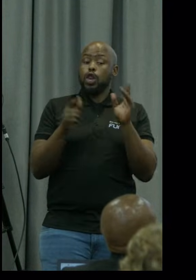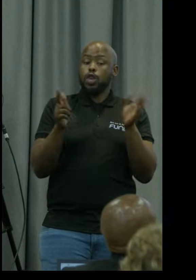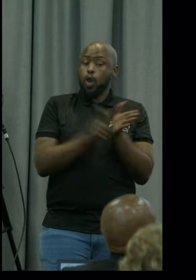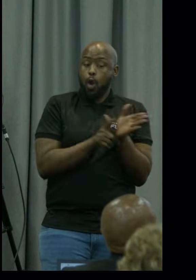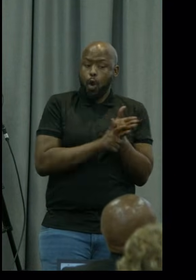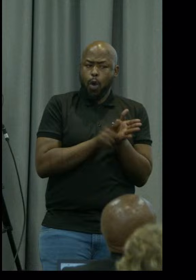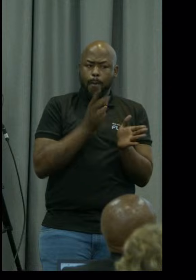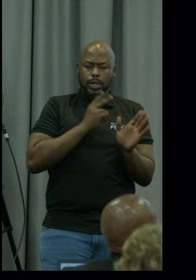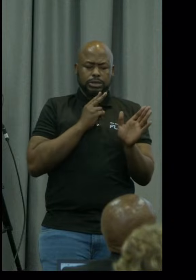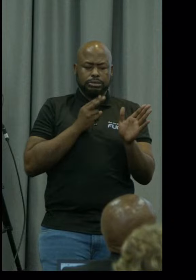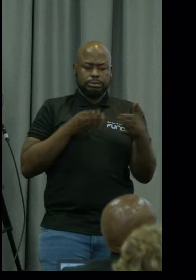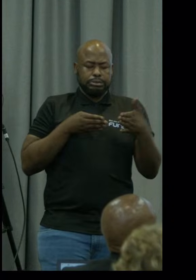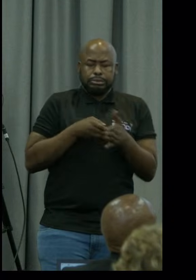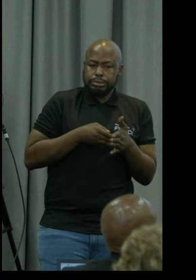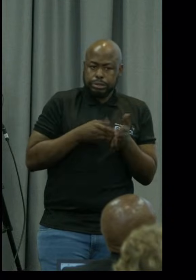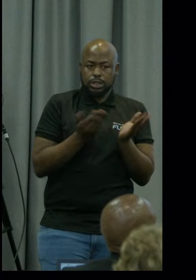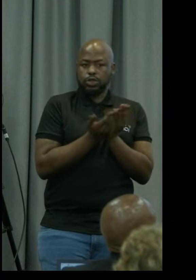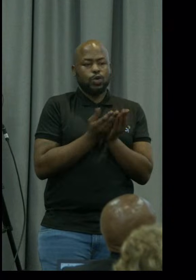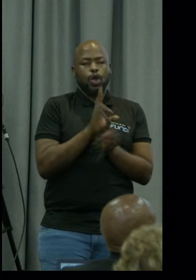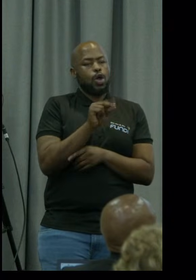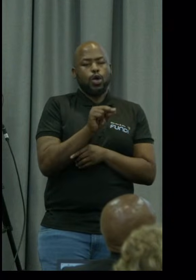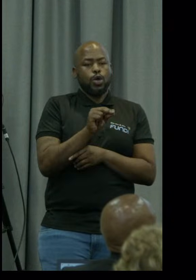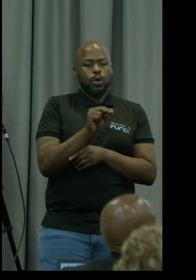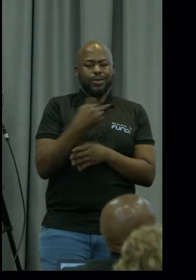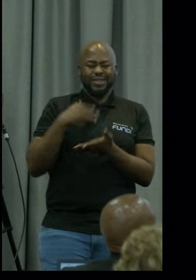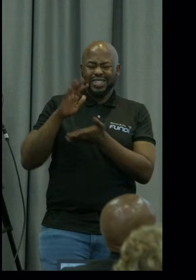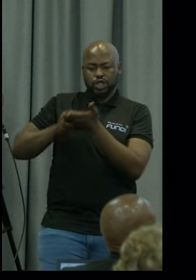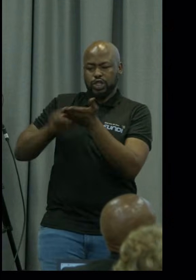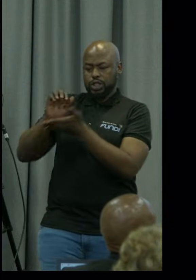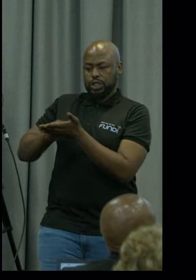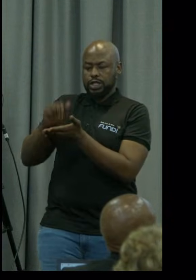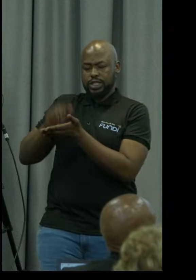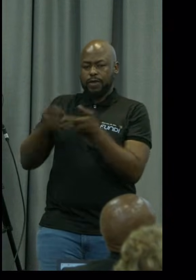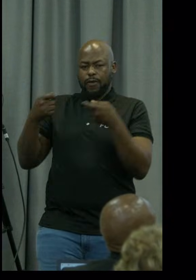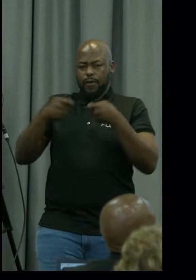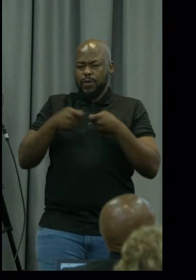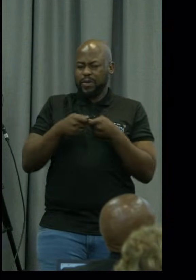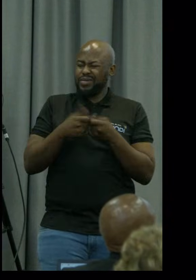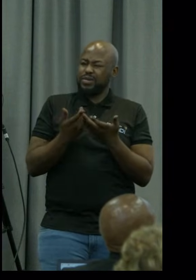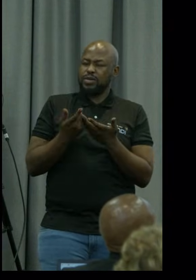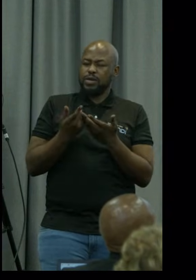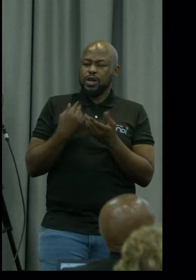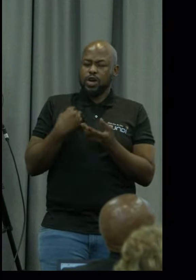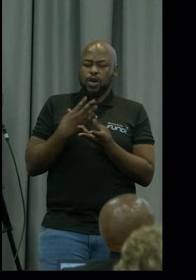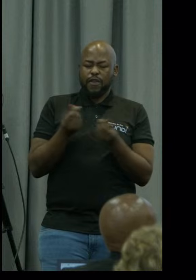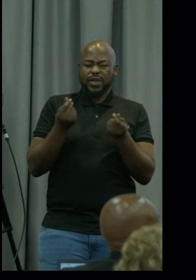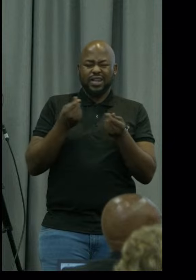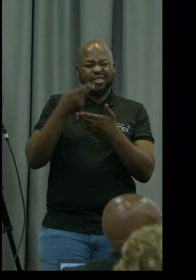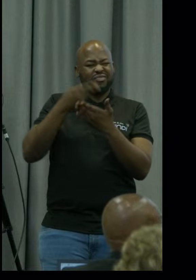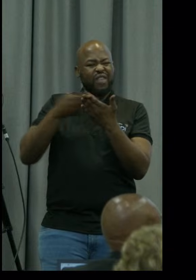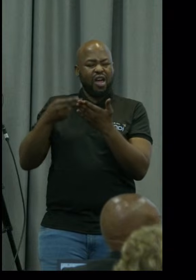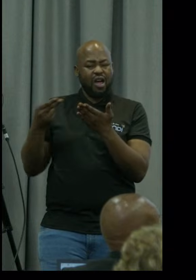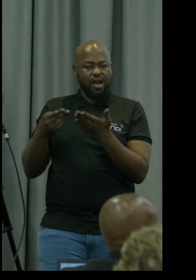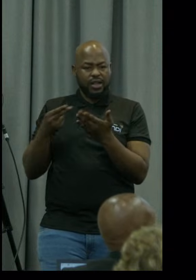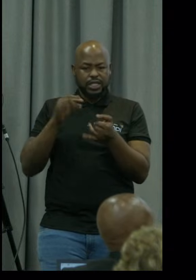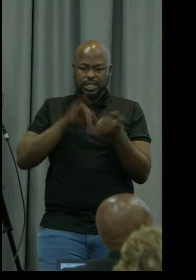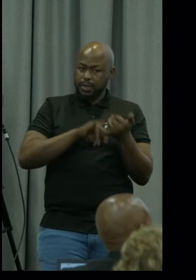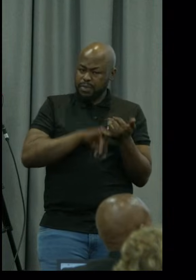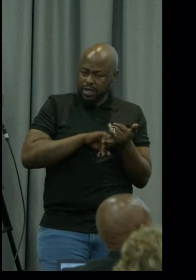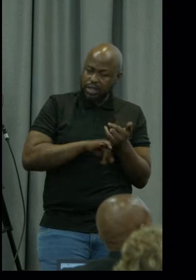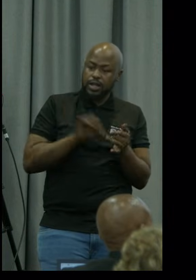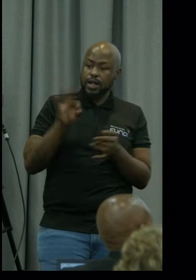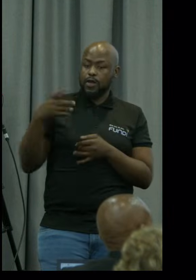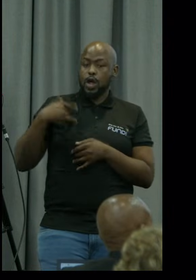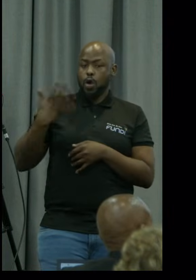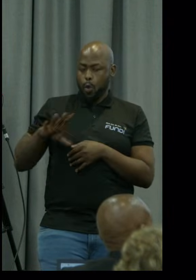stop a school that is charging fees from introducing lots of art subjects if they really want to, and if they pay for